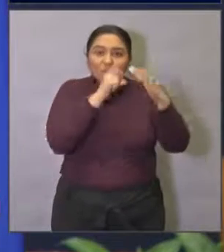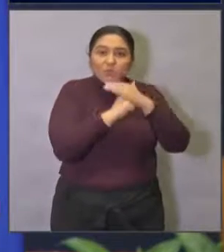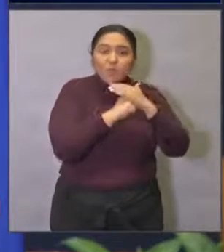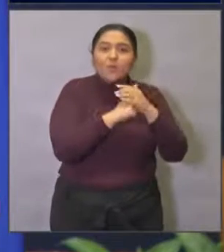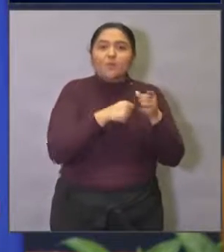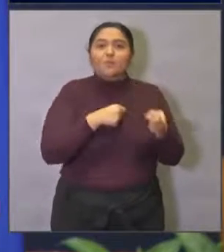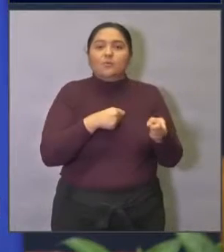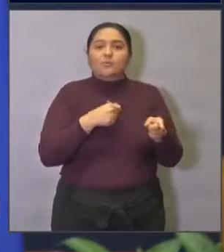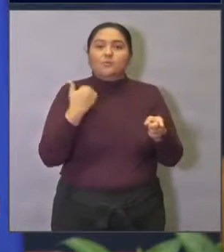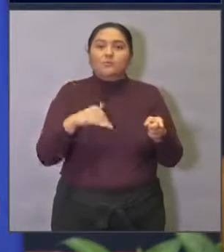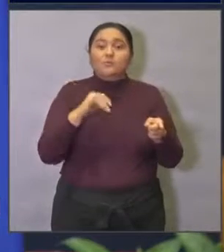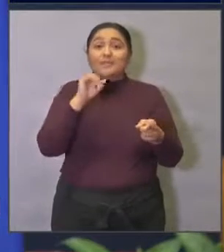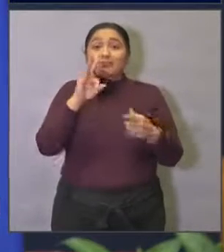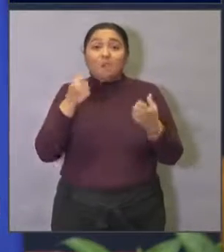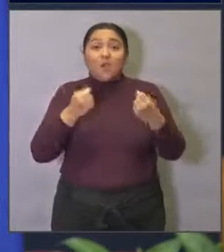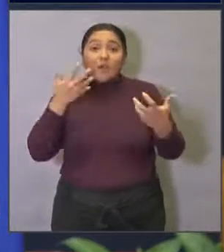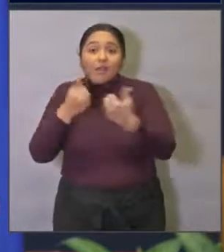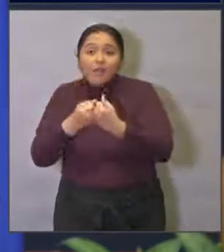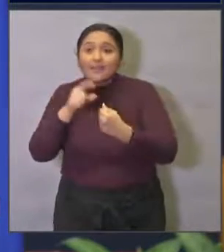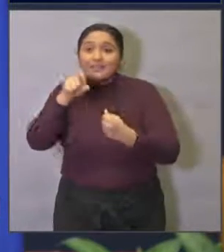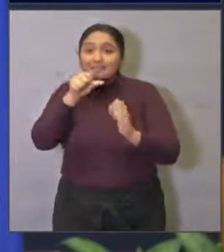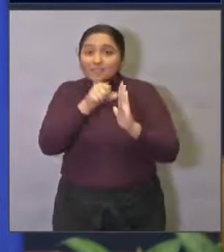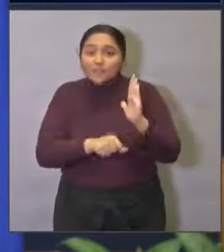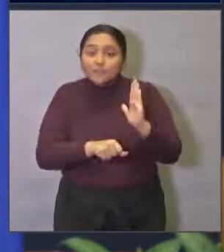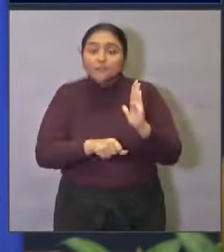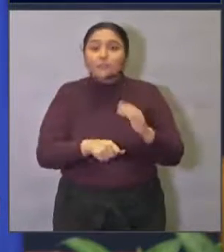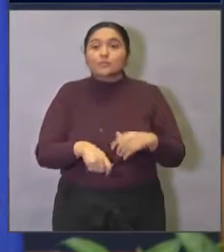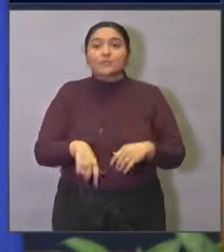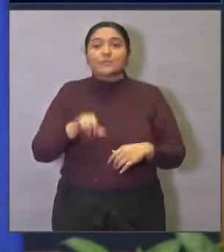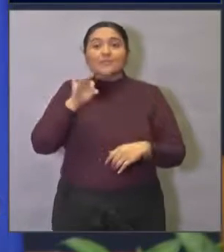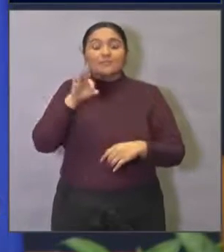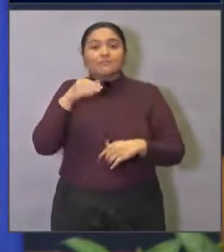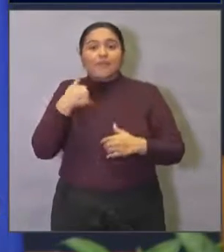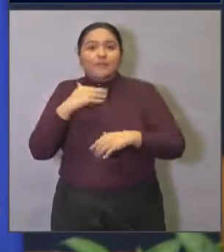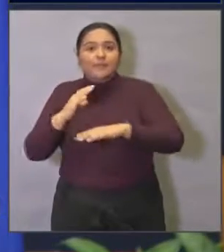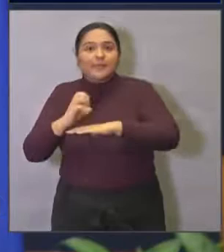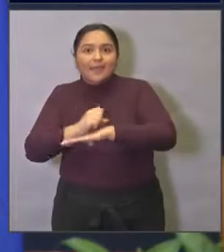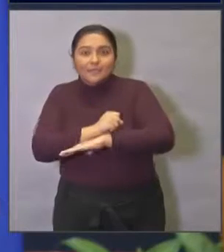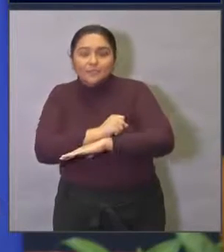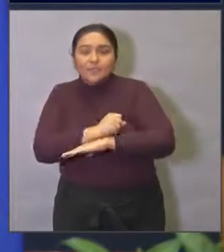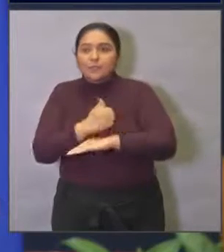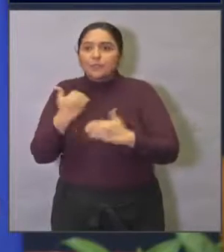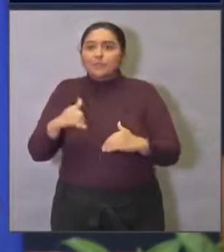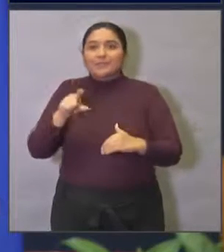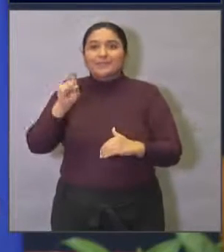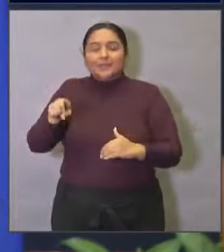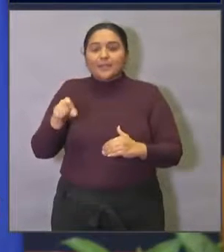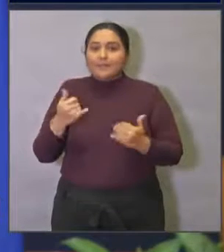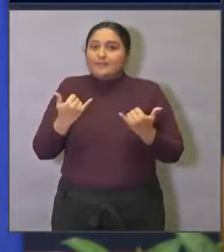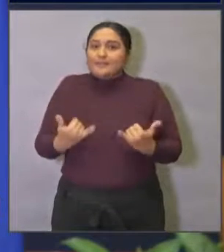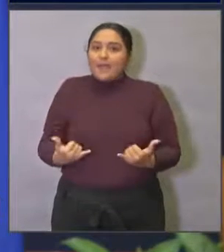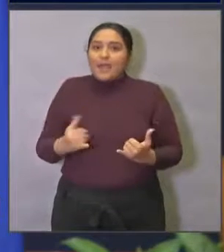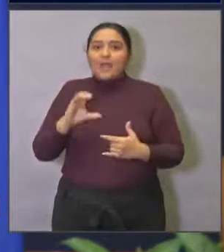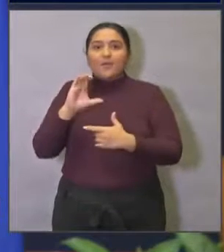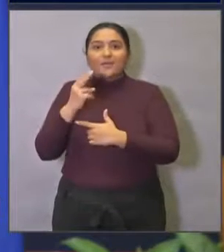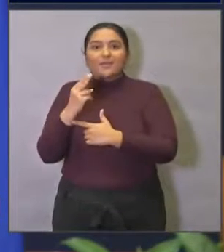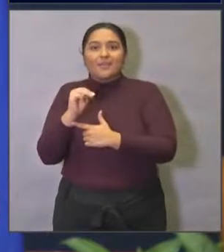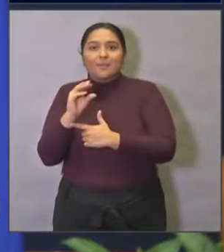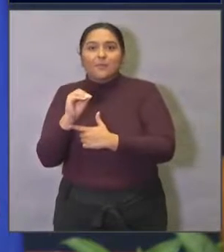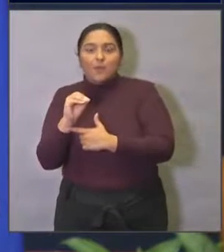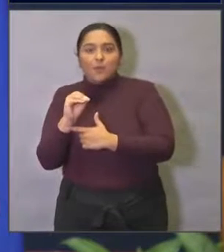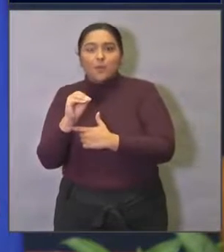accident and need surgery, those who have newly diagnosed cancer and need immediate chemotherapy in an inpatient